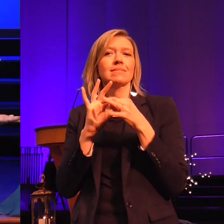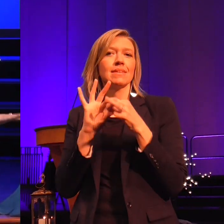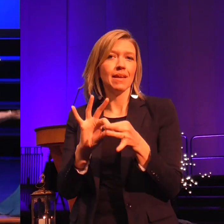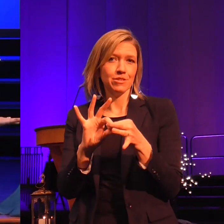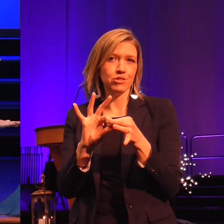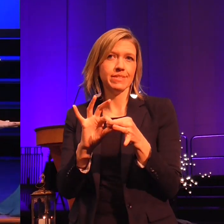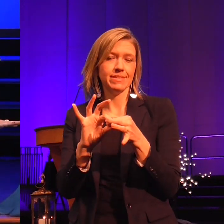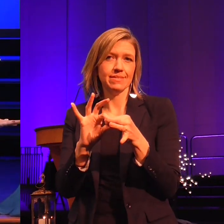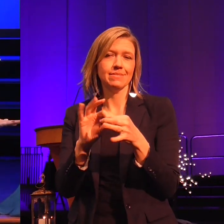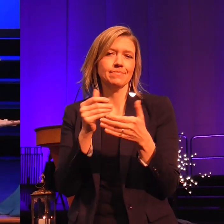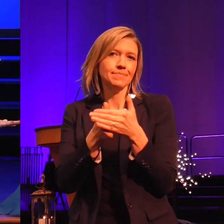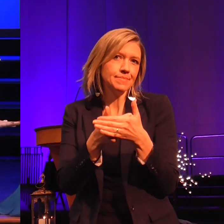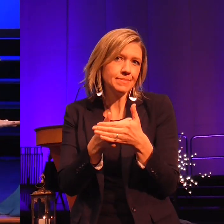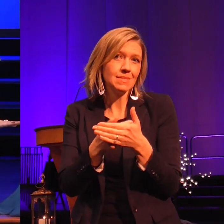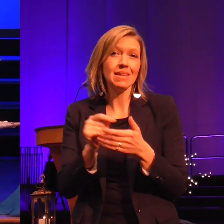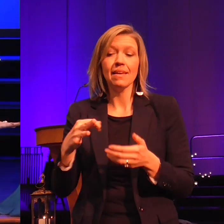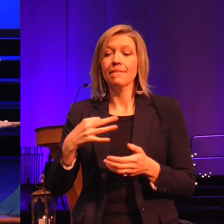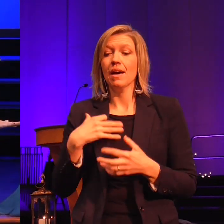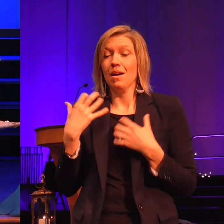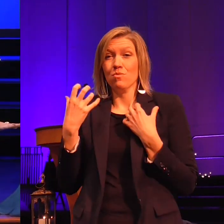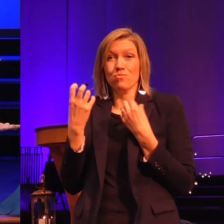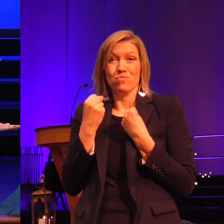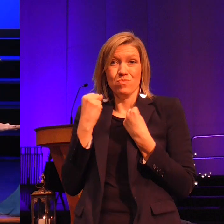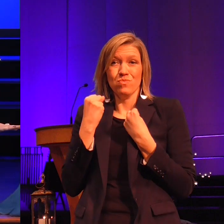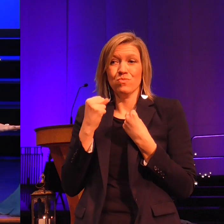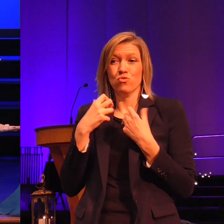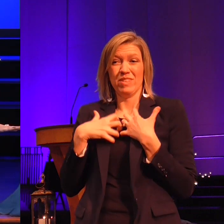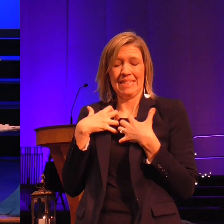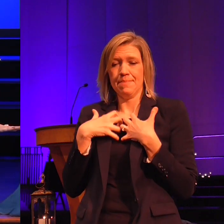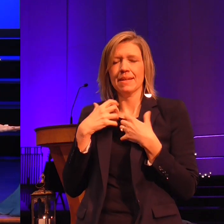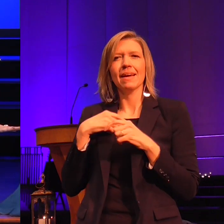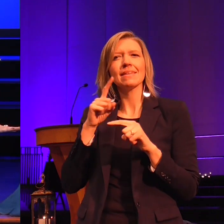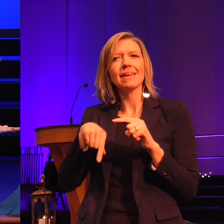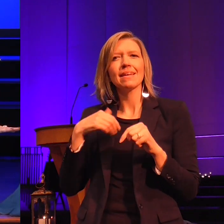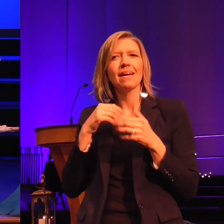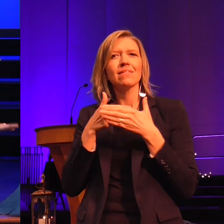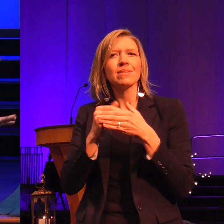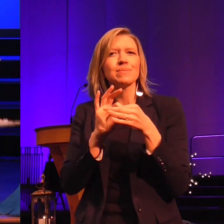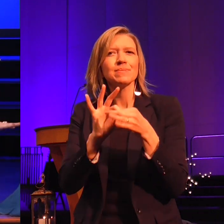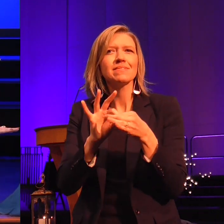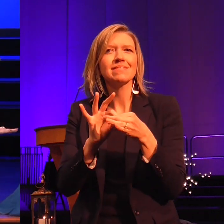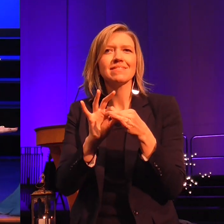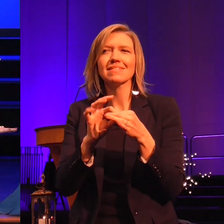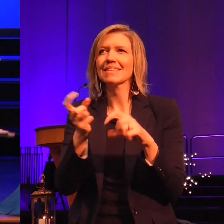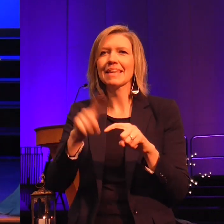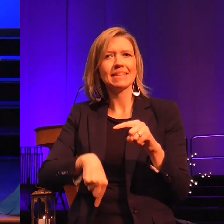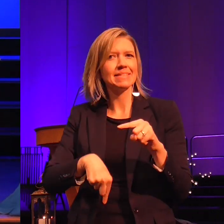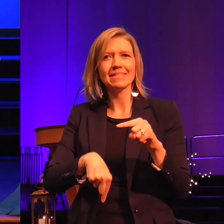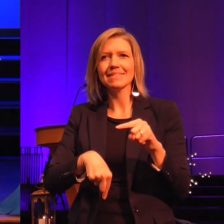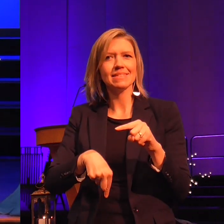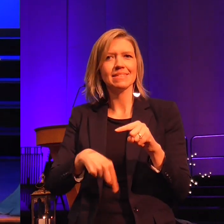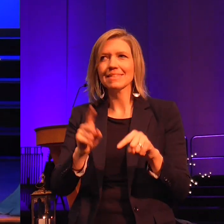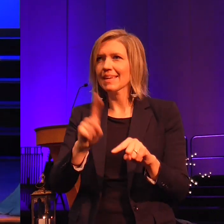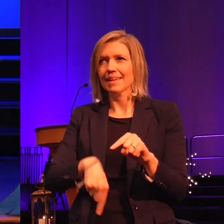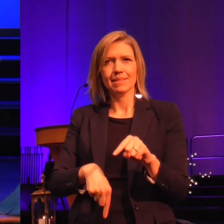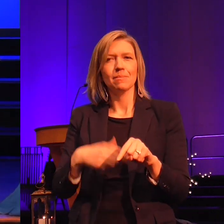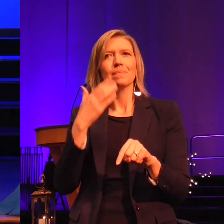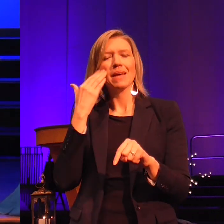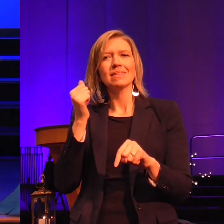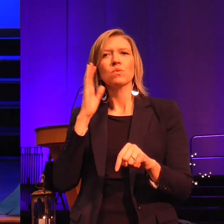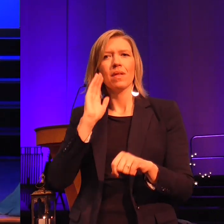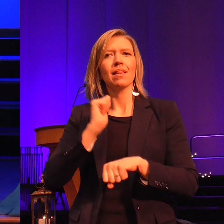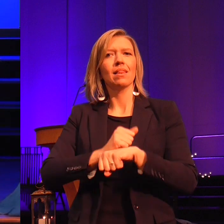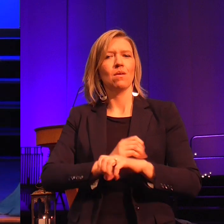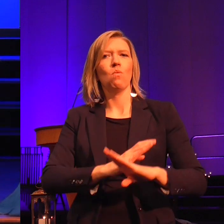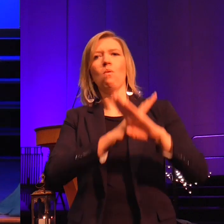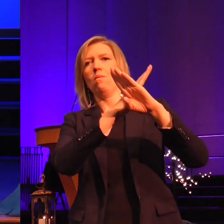If I'm a resentment collector, I can't have it. I just can't have it with him because there will be a wall